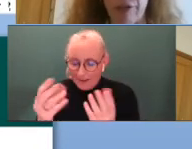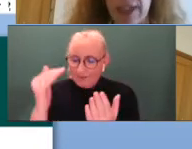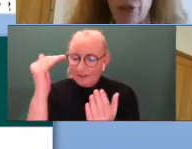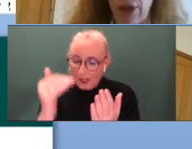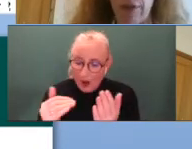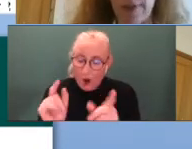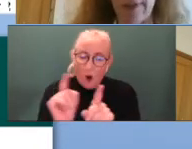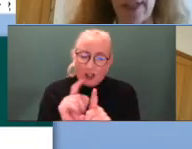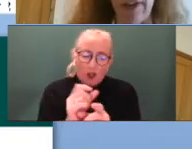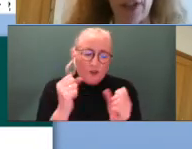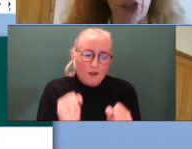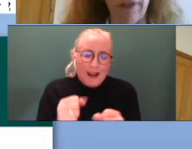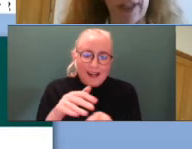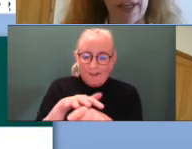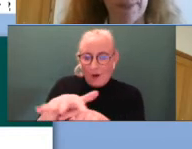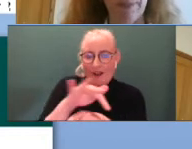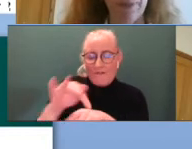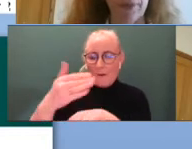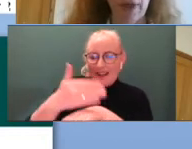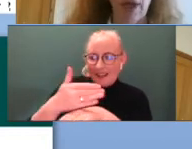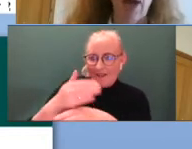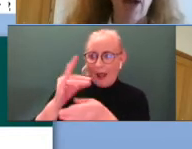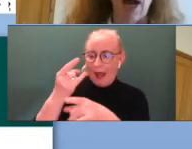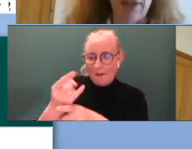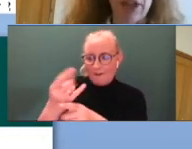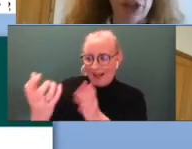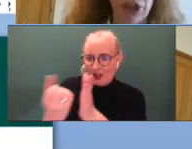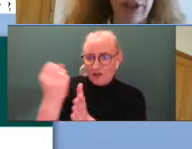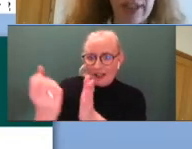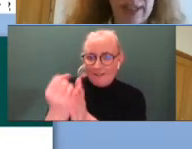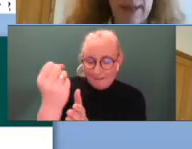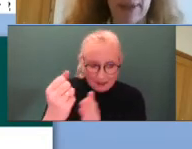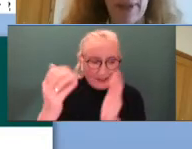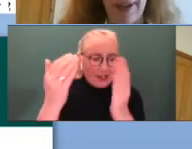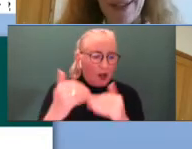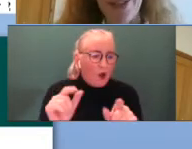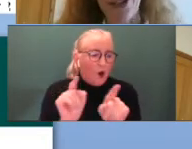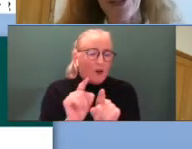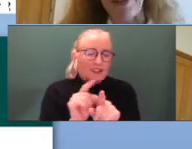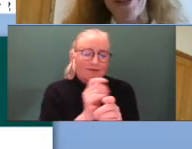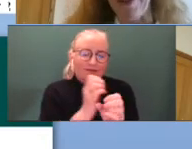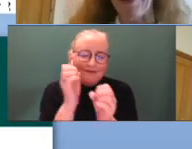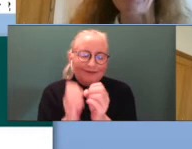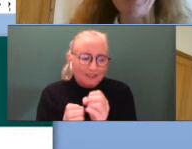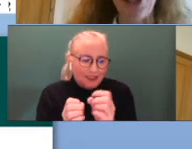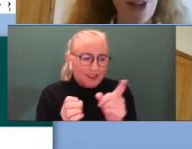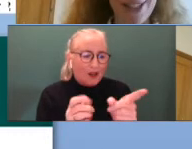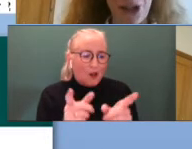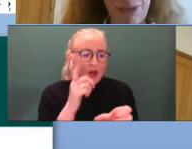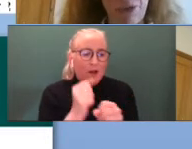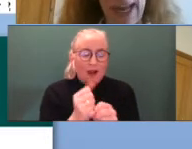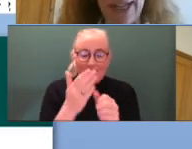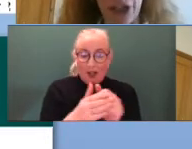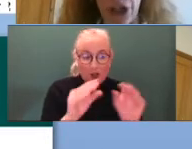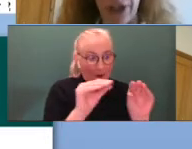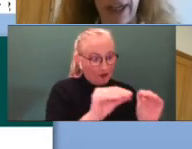the really strong influence of staff in achieving that. And then just that this is about, it isn't just about completing a transition